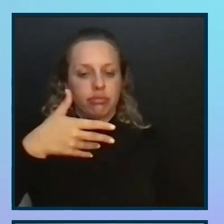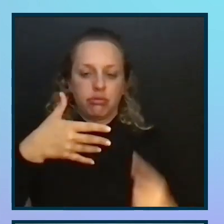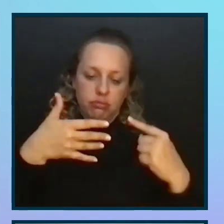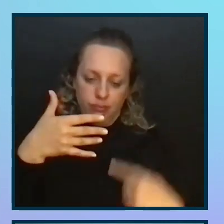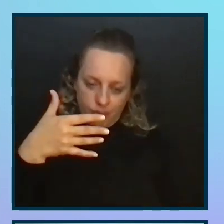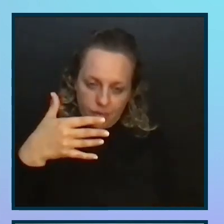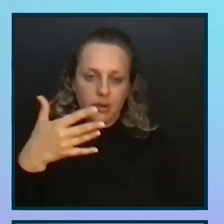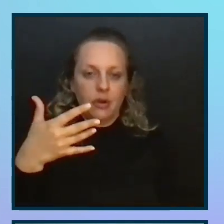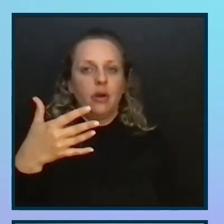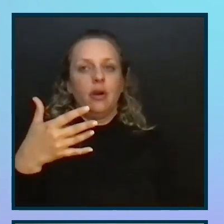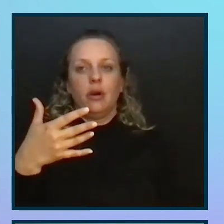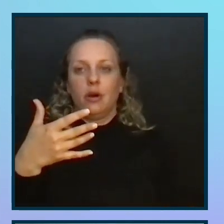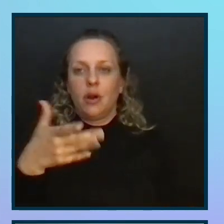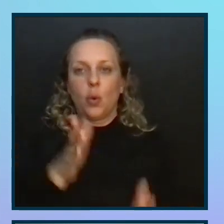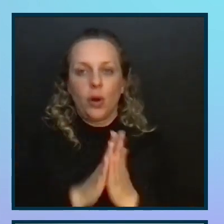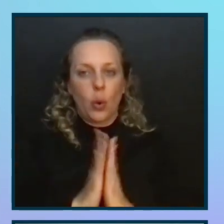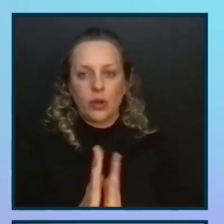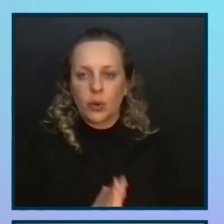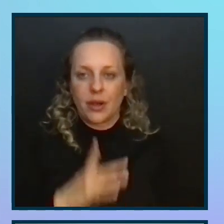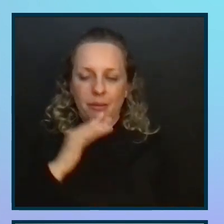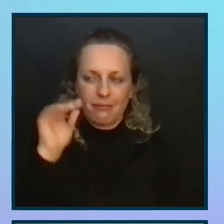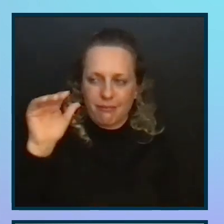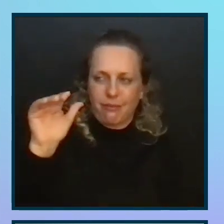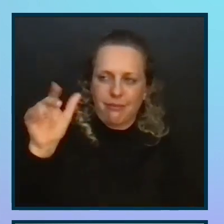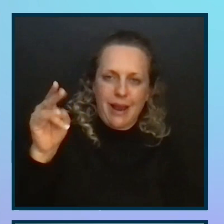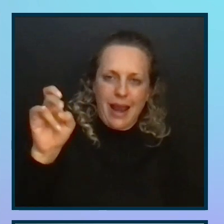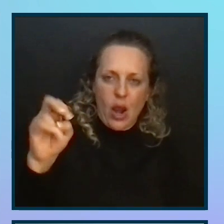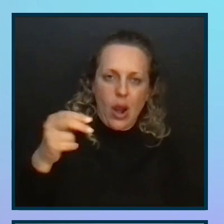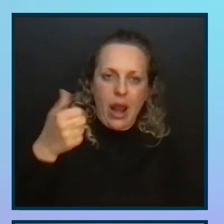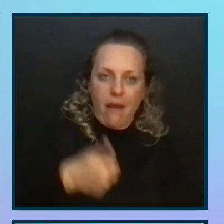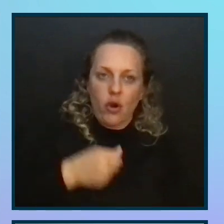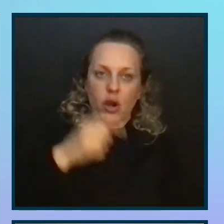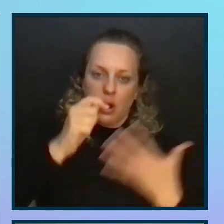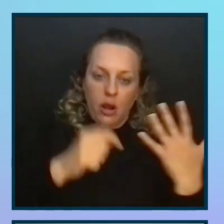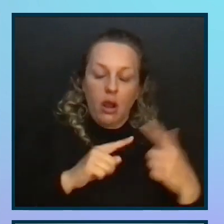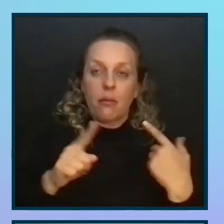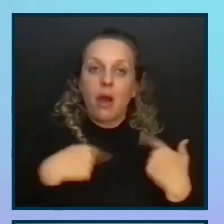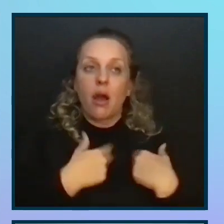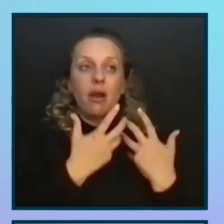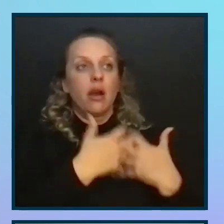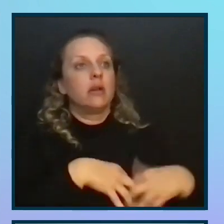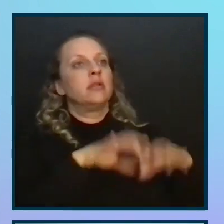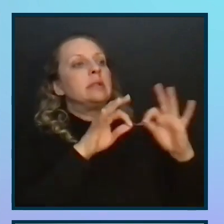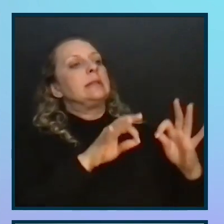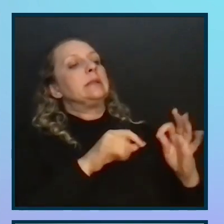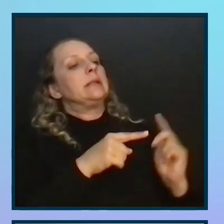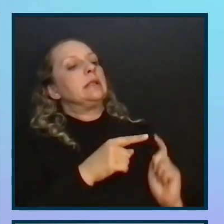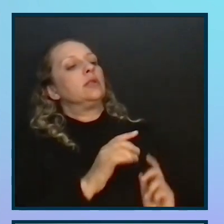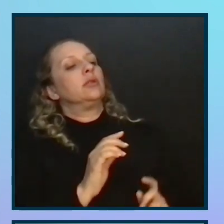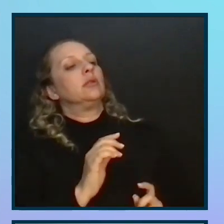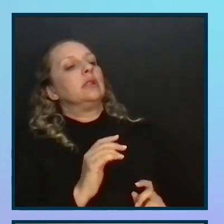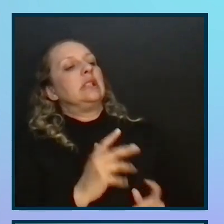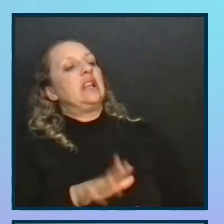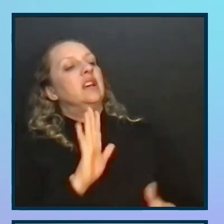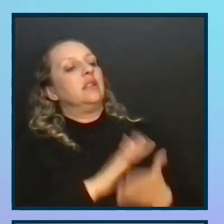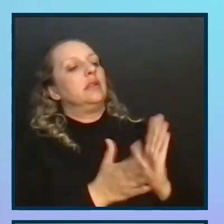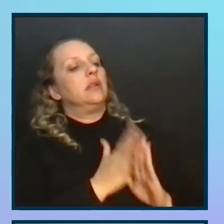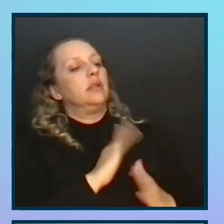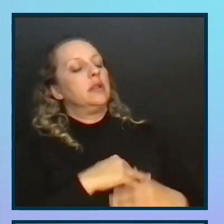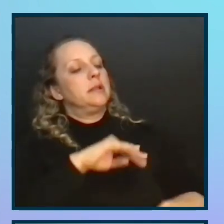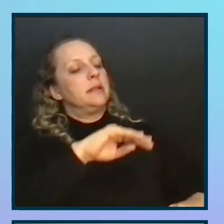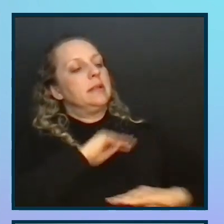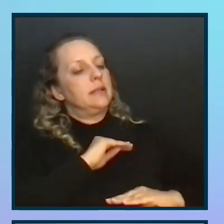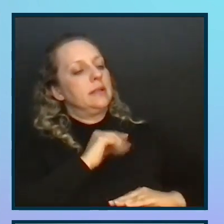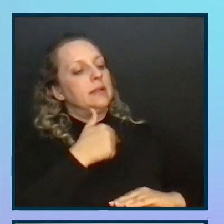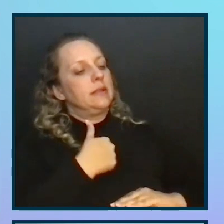and pull requests, I'm not going to bother Aaron every step of the way. But once I have something that says, yeah, this feature is basically done, I've met my definition